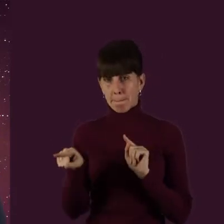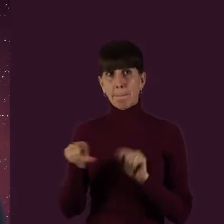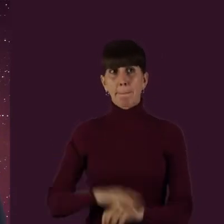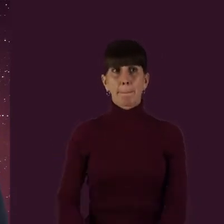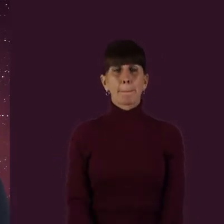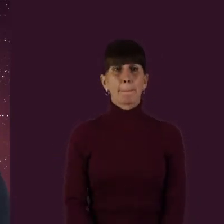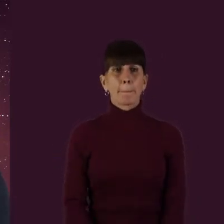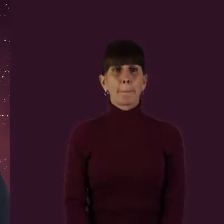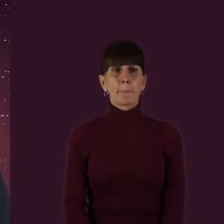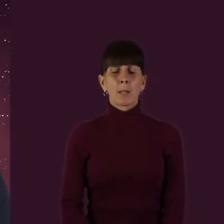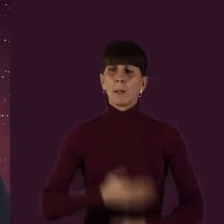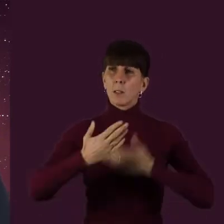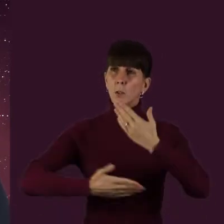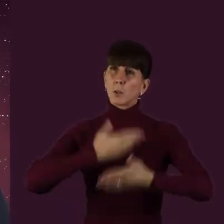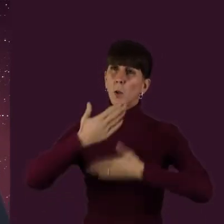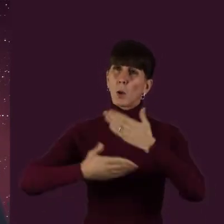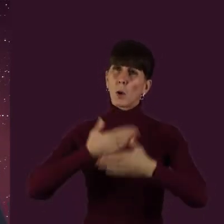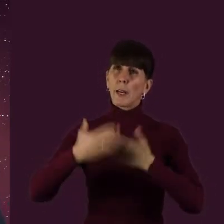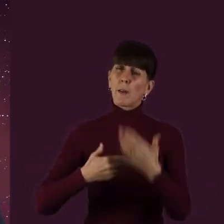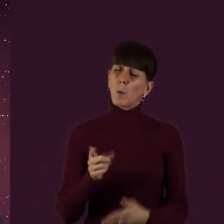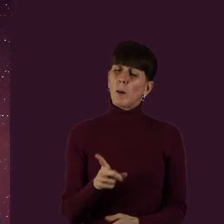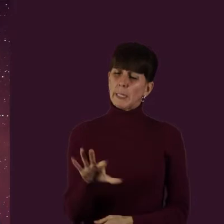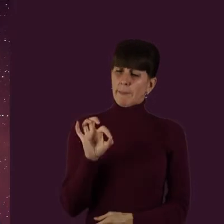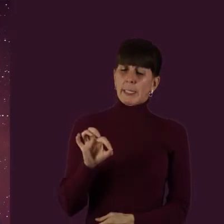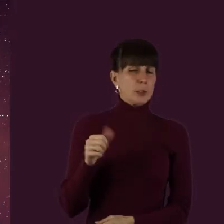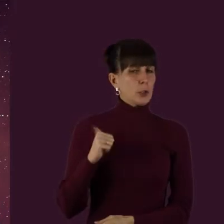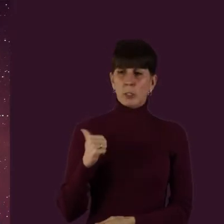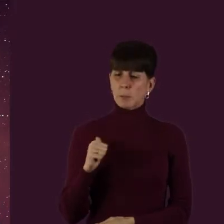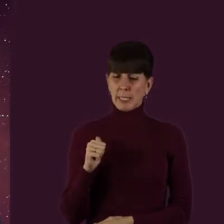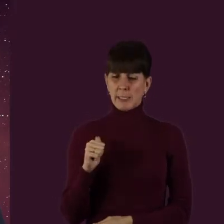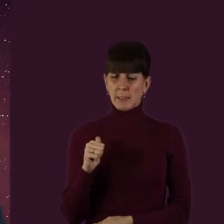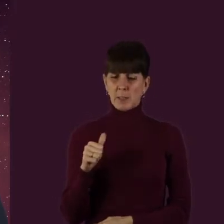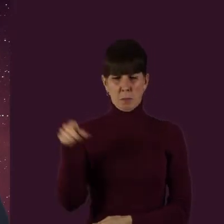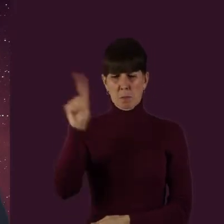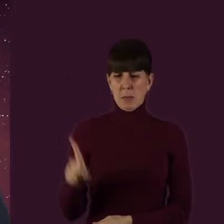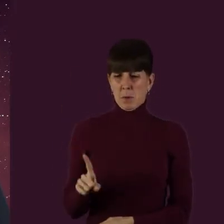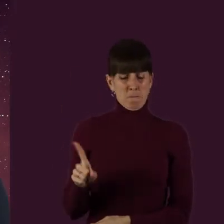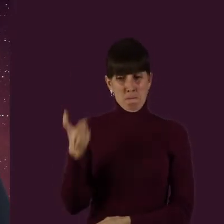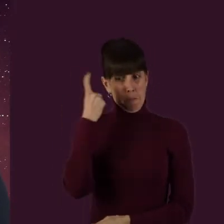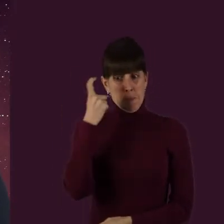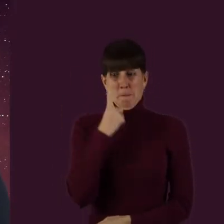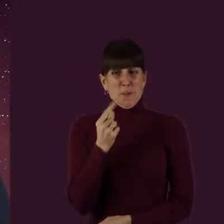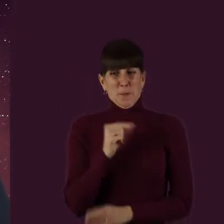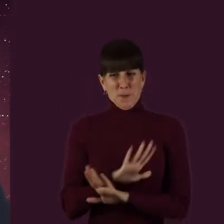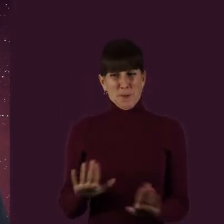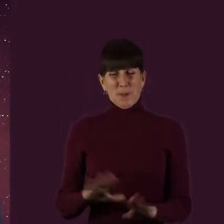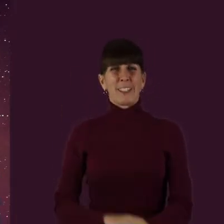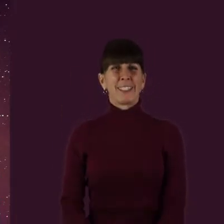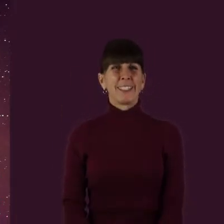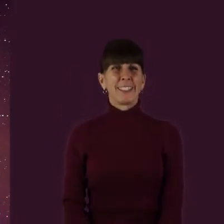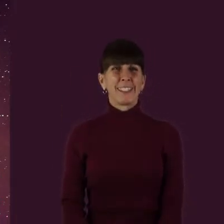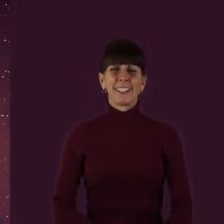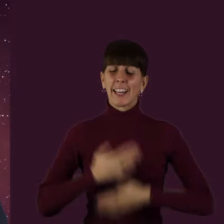And it's the story of an unexpected invitation to unlikely people. And in many ways, the